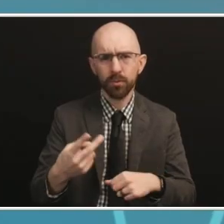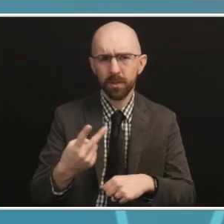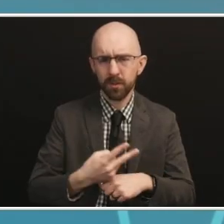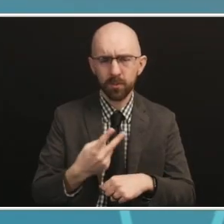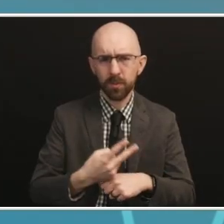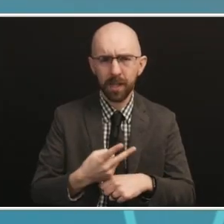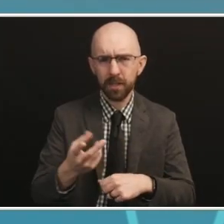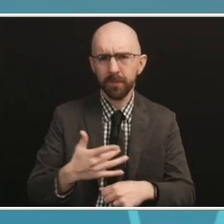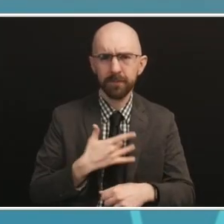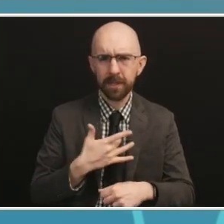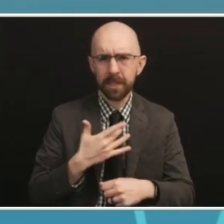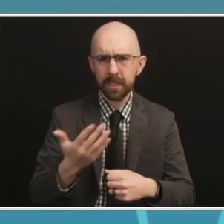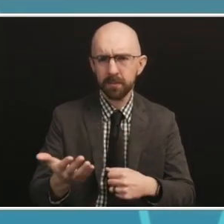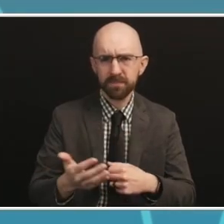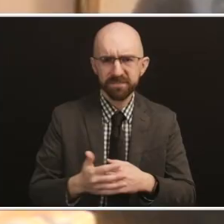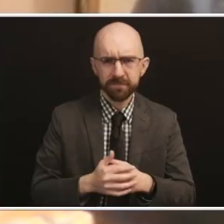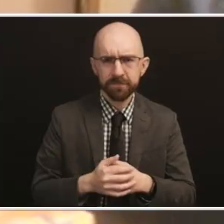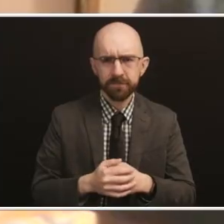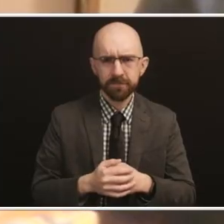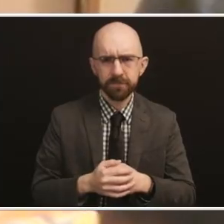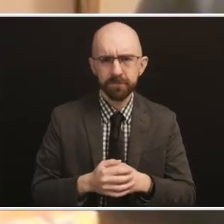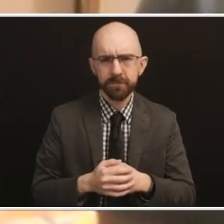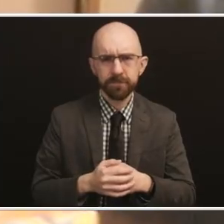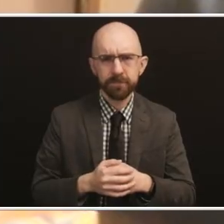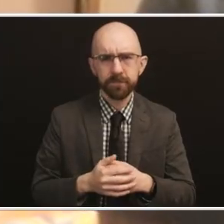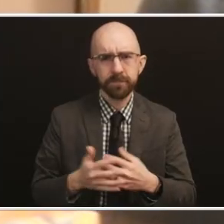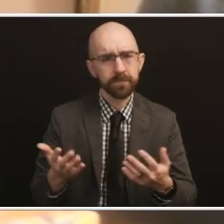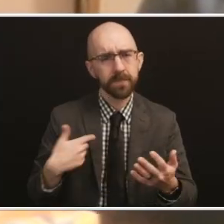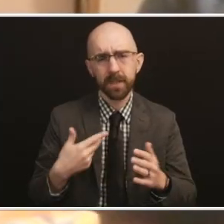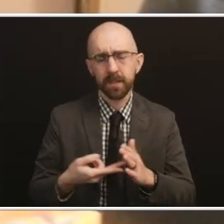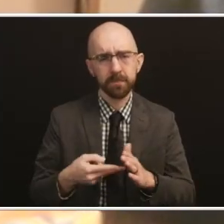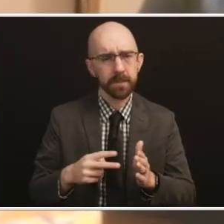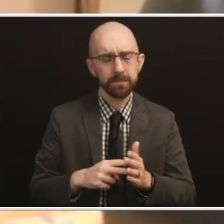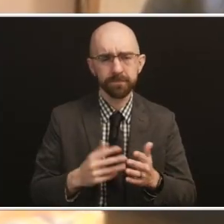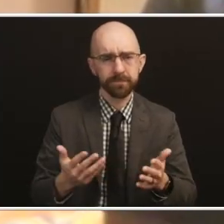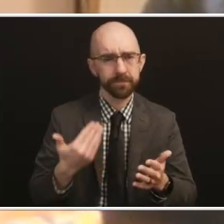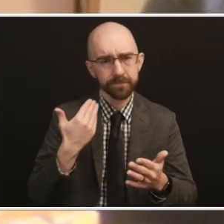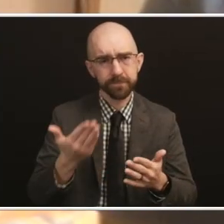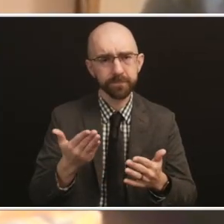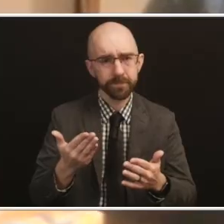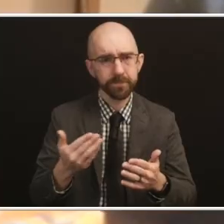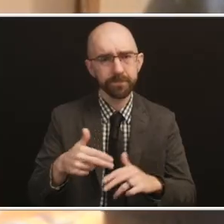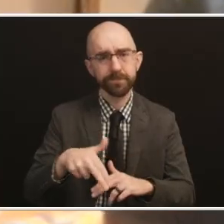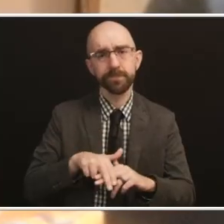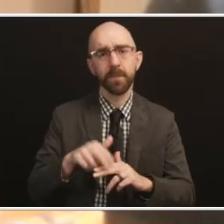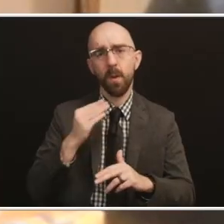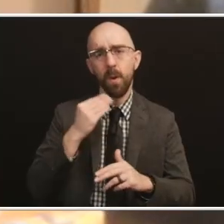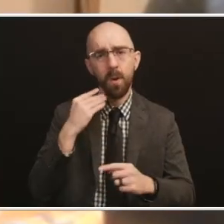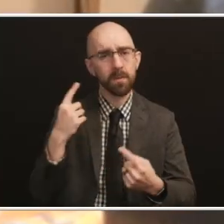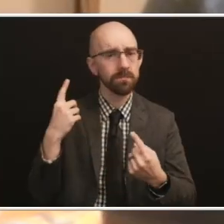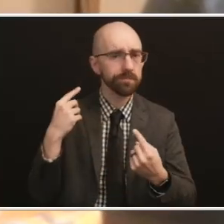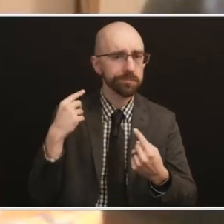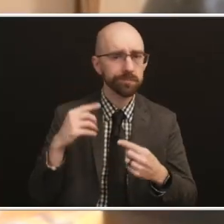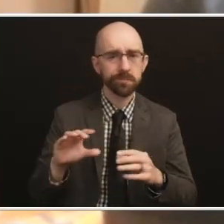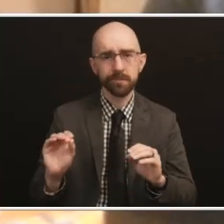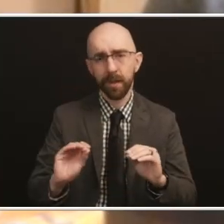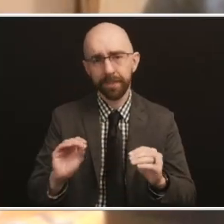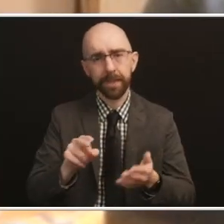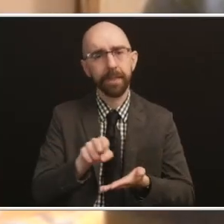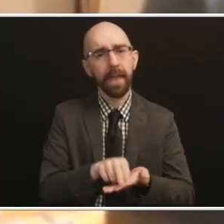feeling? Just, I mean, I don't know, sitting at home doing nothing, laying in bed, and